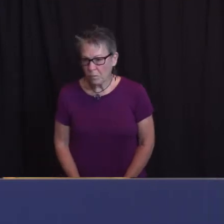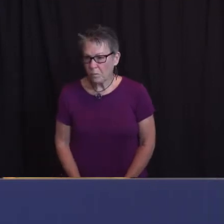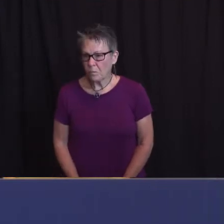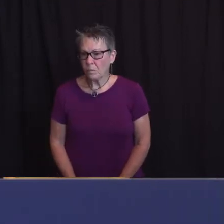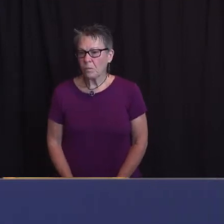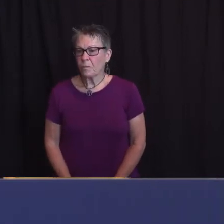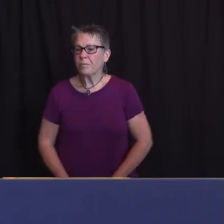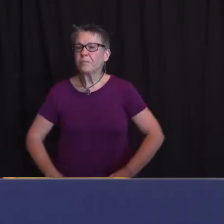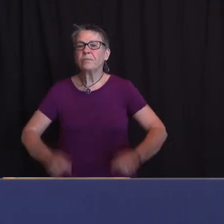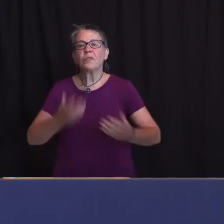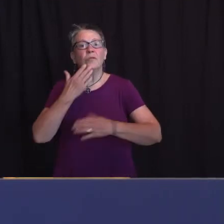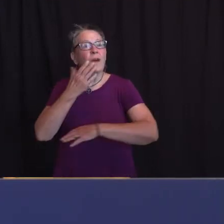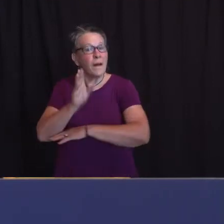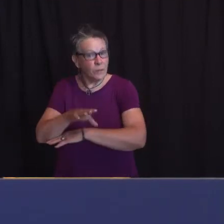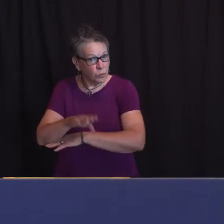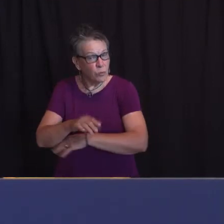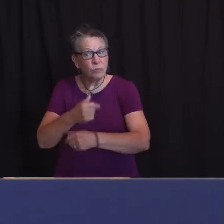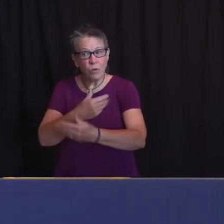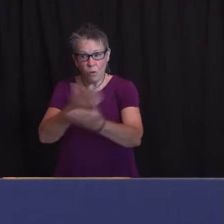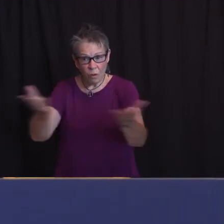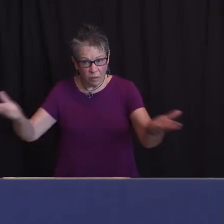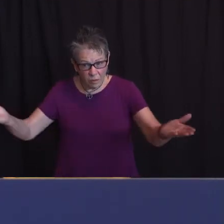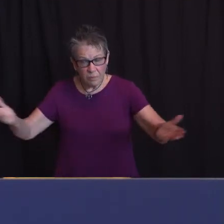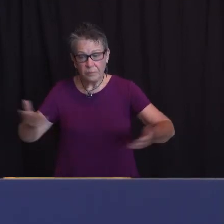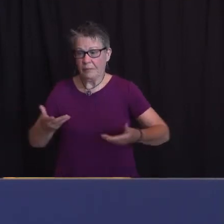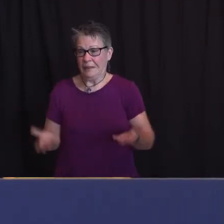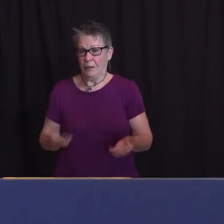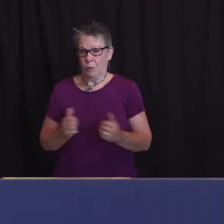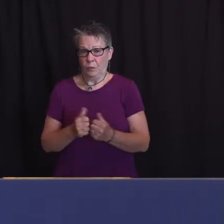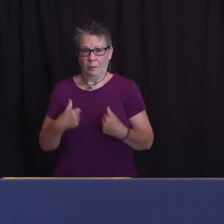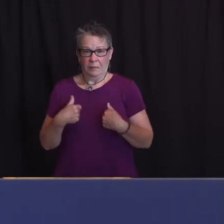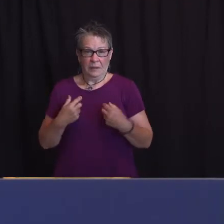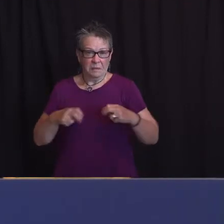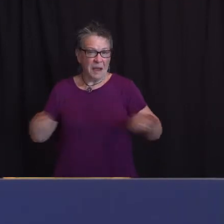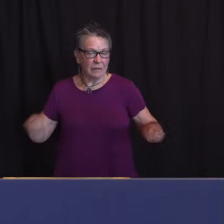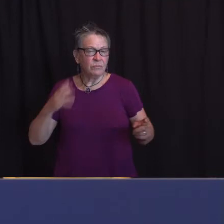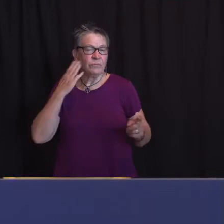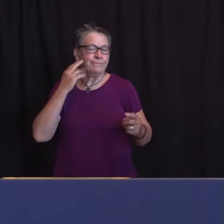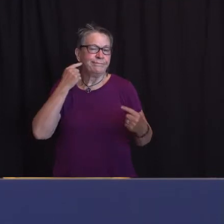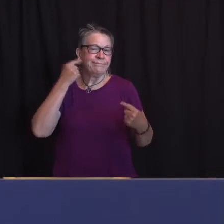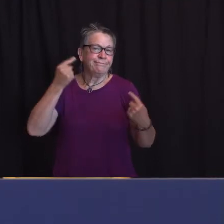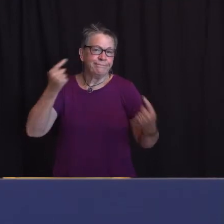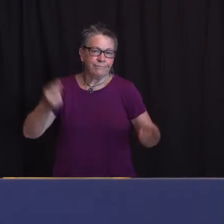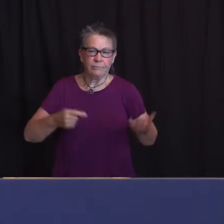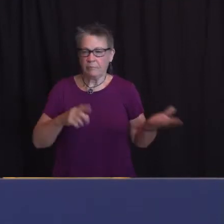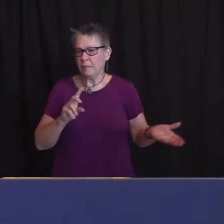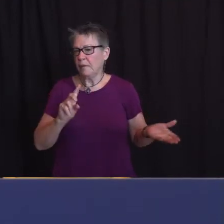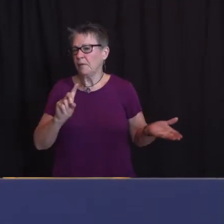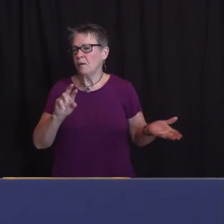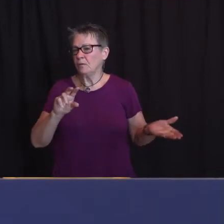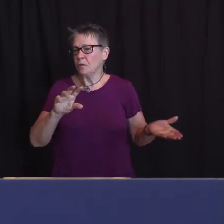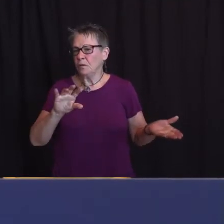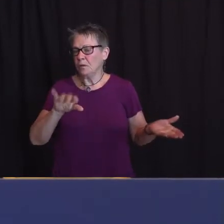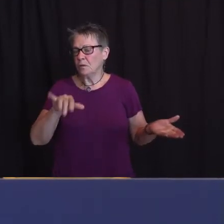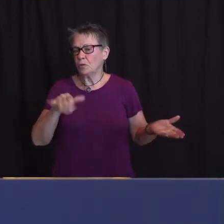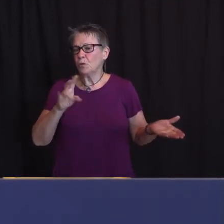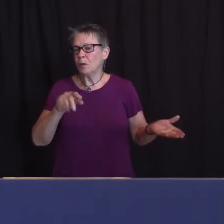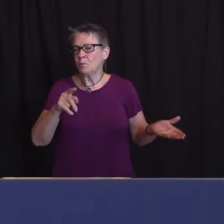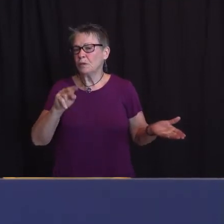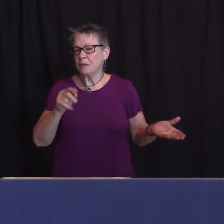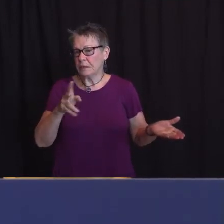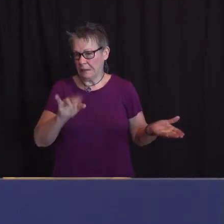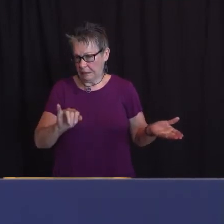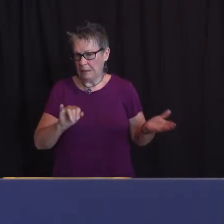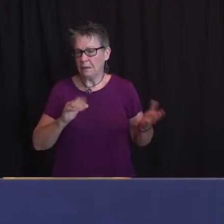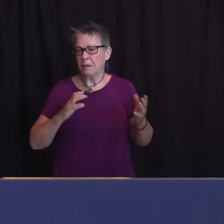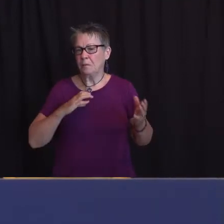Good afternoon, everyone. With me to my right is a woman who needs no introduction, the Commissioner of the Department of Health, Judy Persicelli. To her right, another familiar